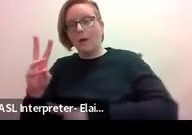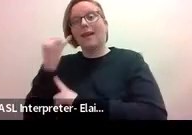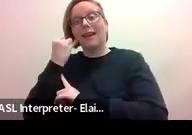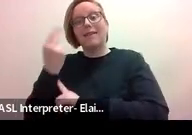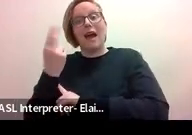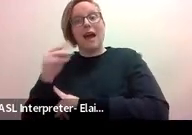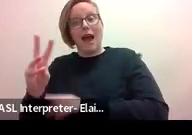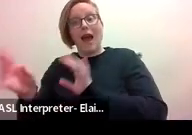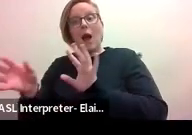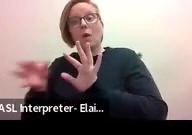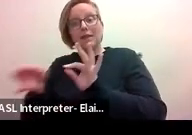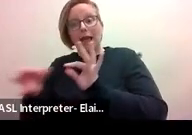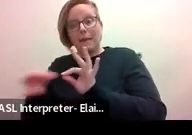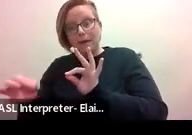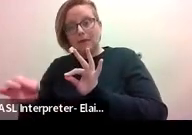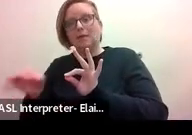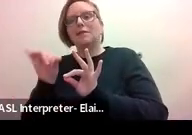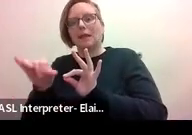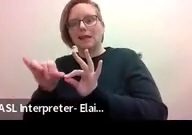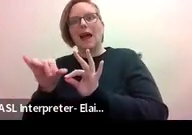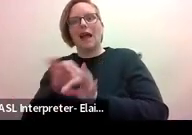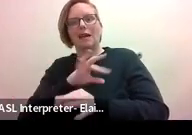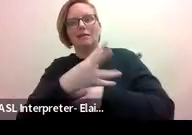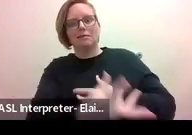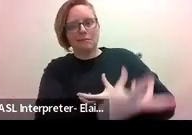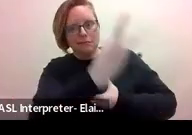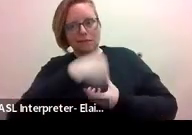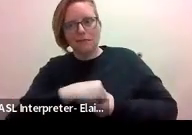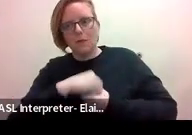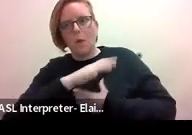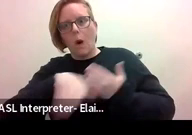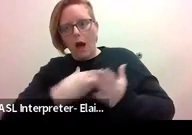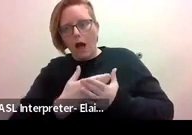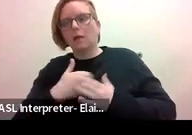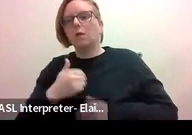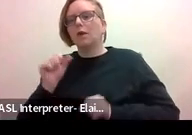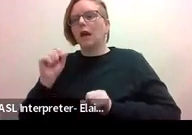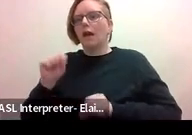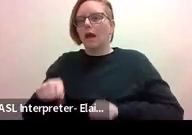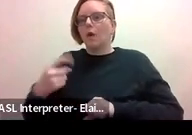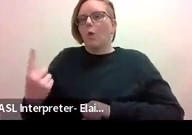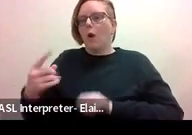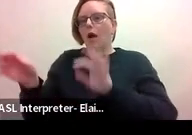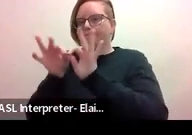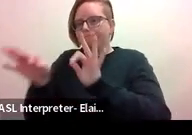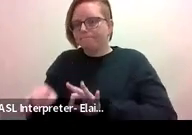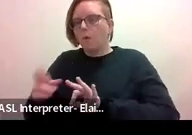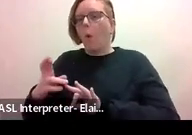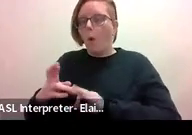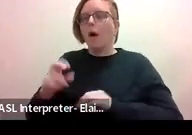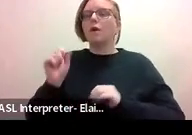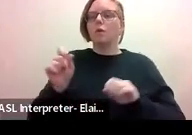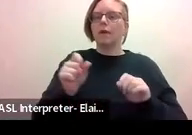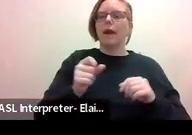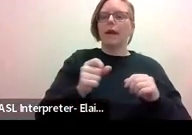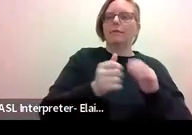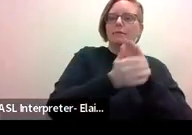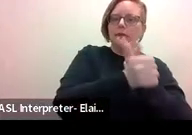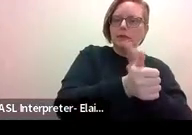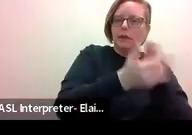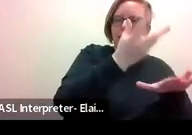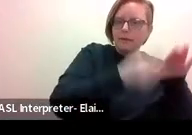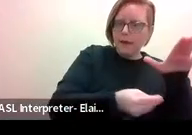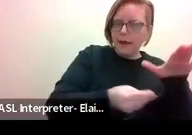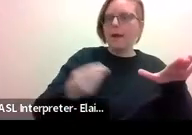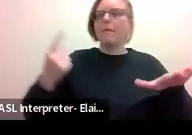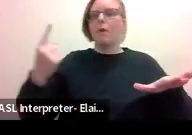encompassing all of those skill deficits, one is fine, or you can write individual how statements depending on how it works